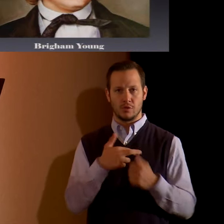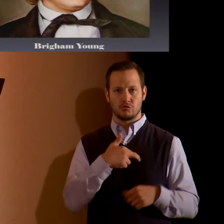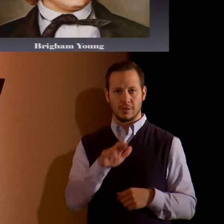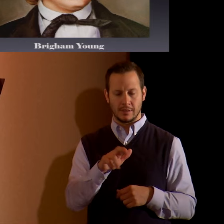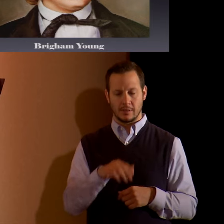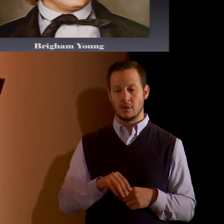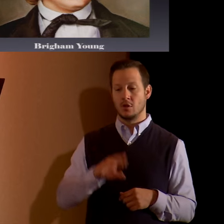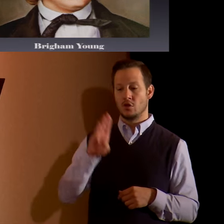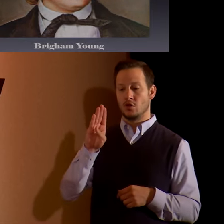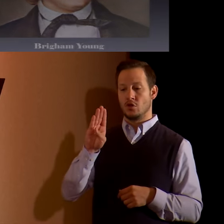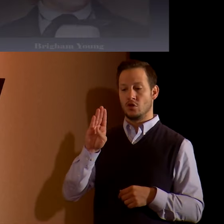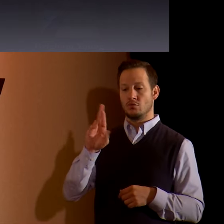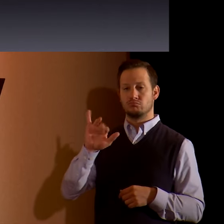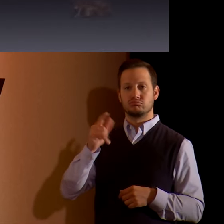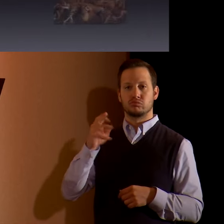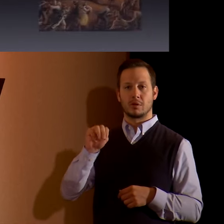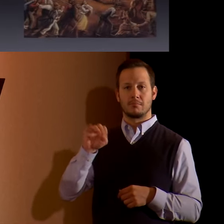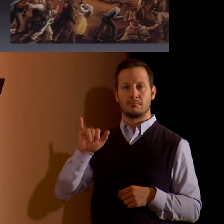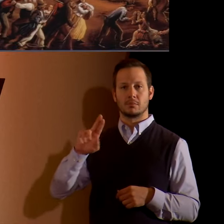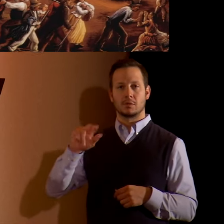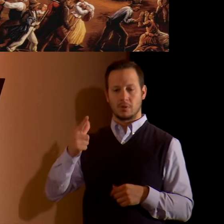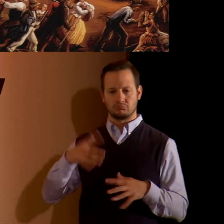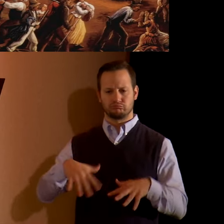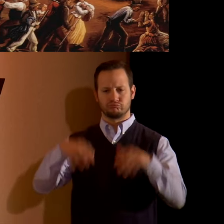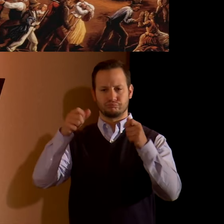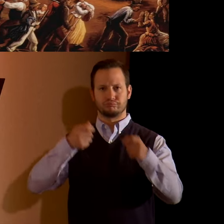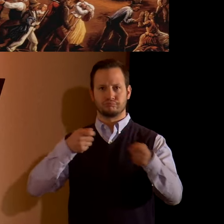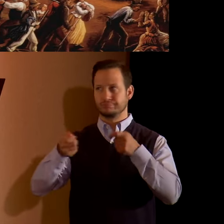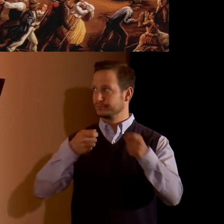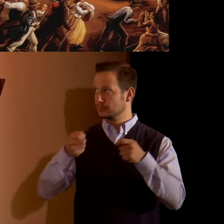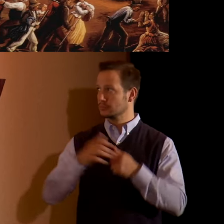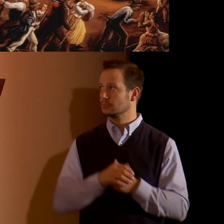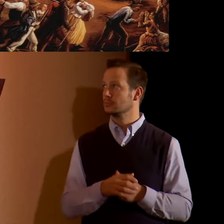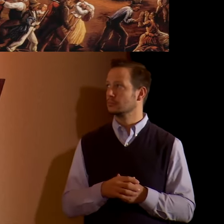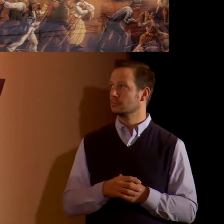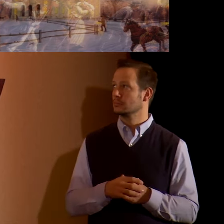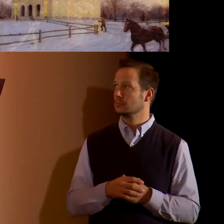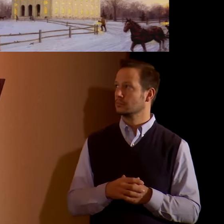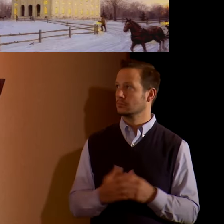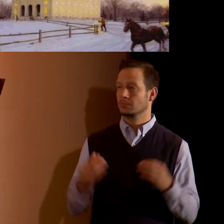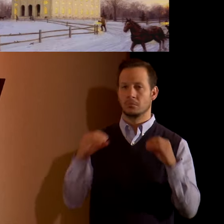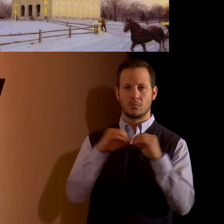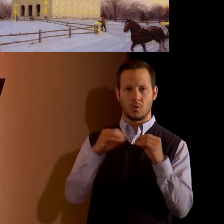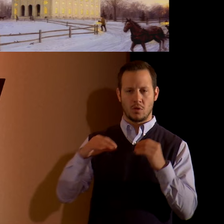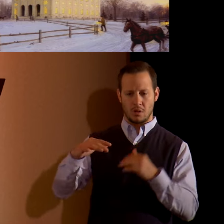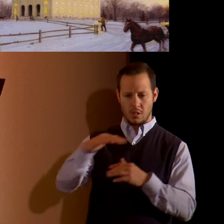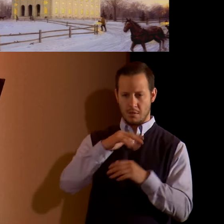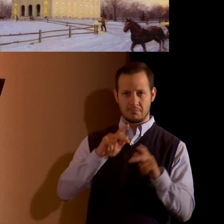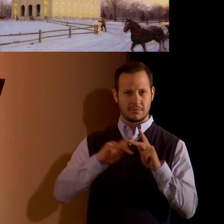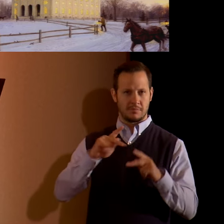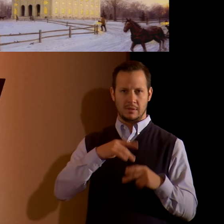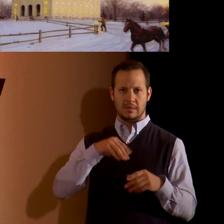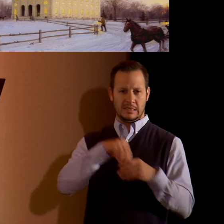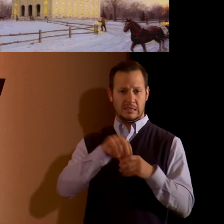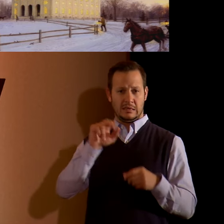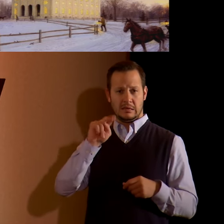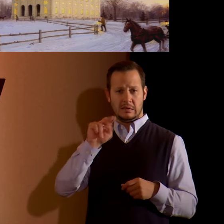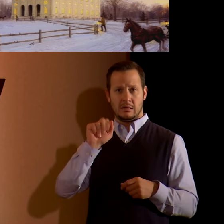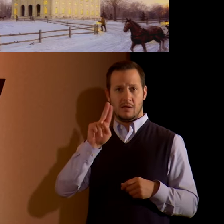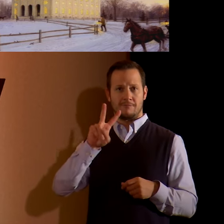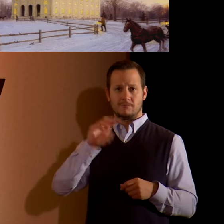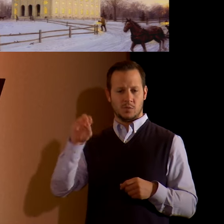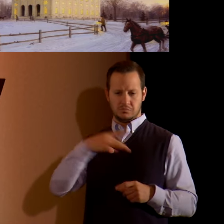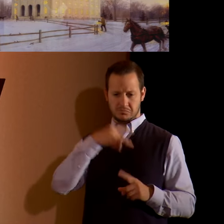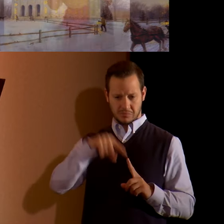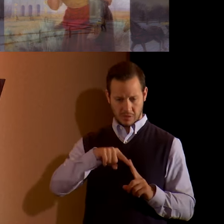Brigham Young took control of a church once more surrounded by hostile locals. Young decided that the Mormons